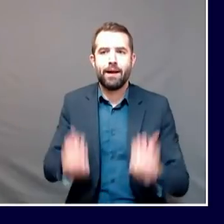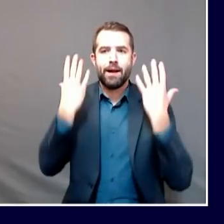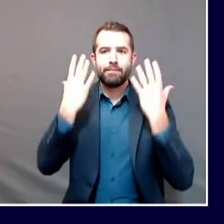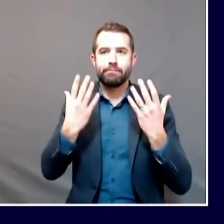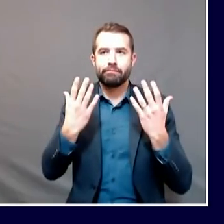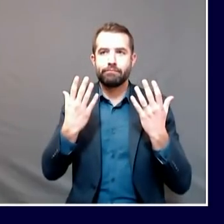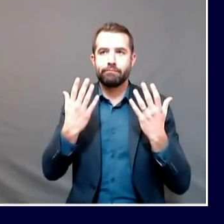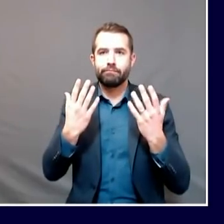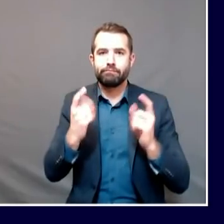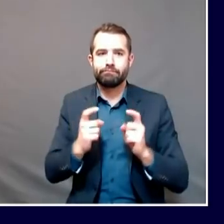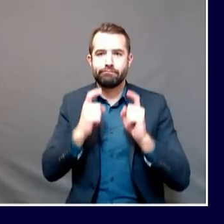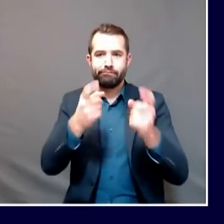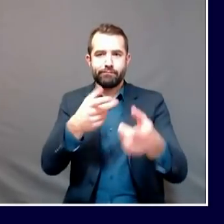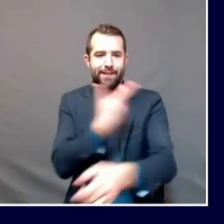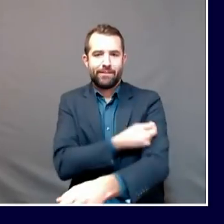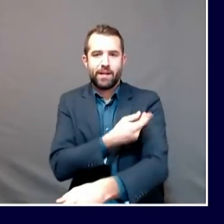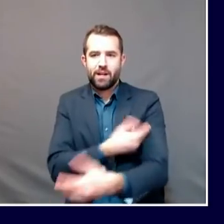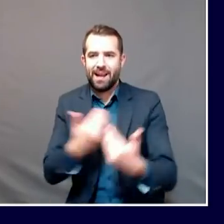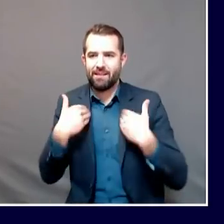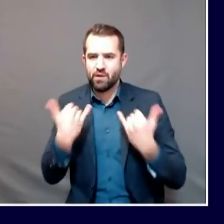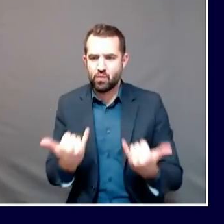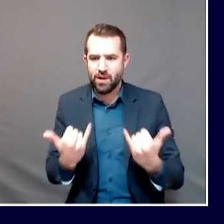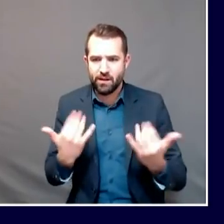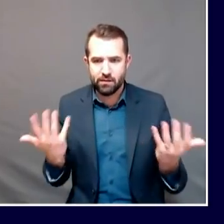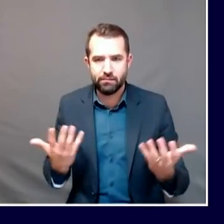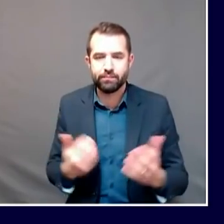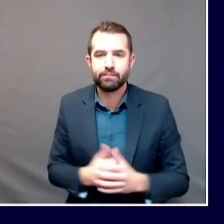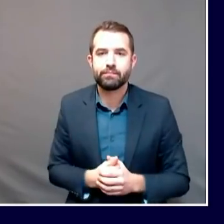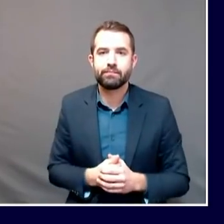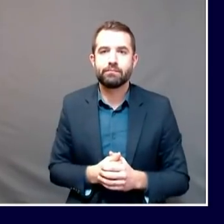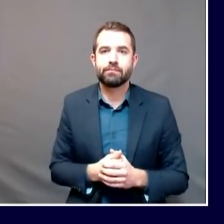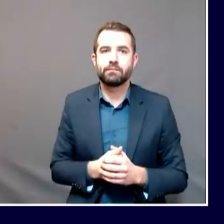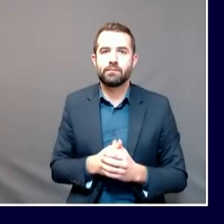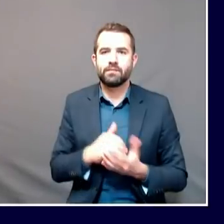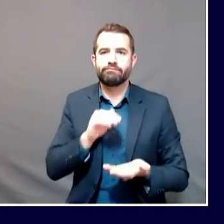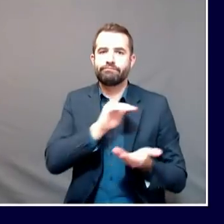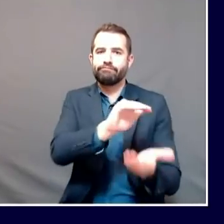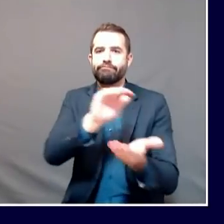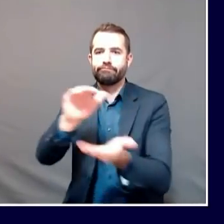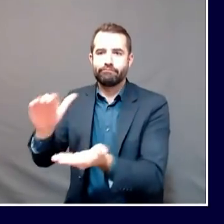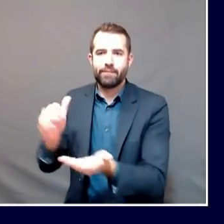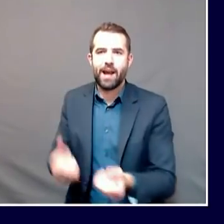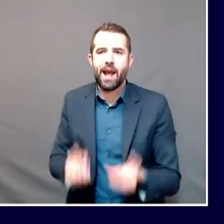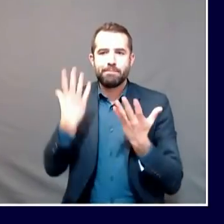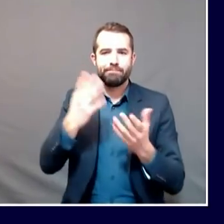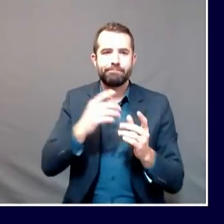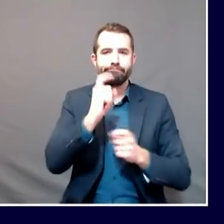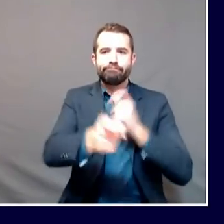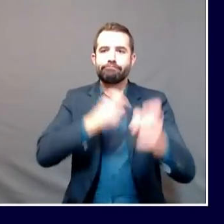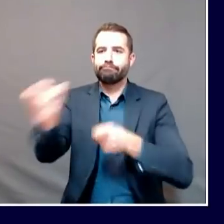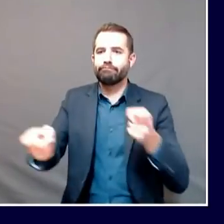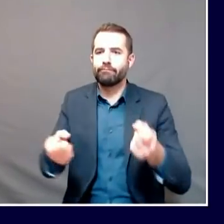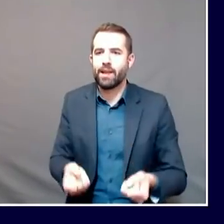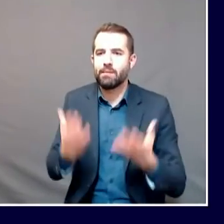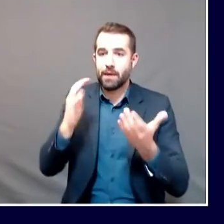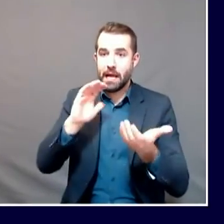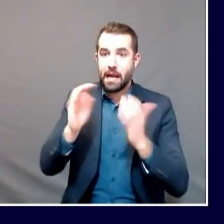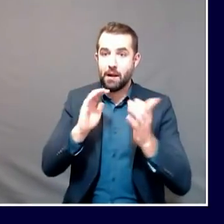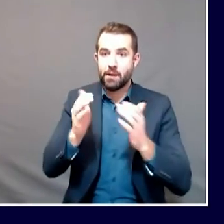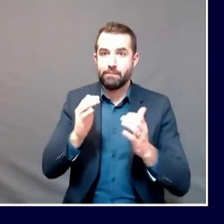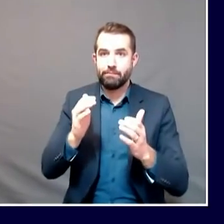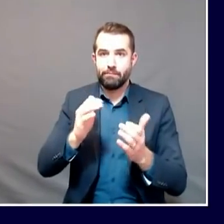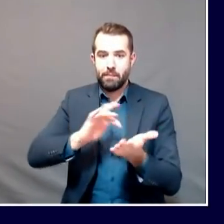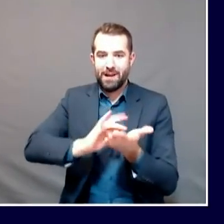doses that we have? And is there a breakdown of the hospitals, versus pharmacies? And the second part to that question is,